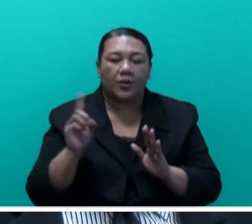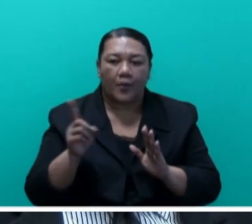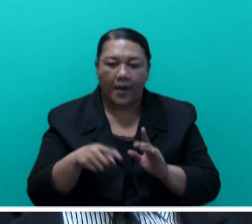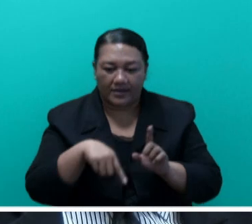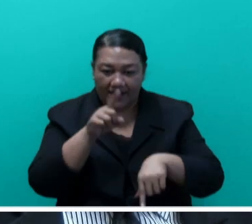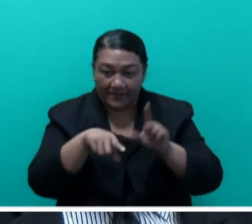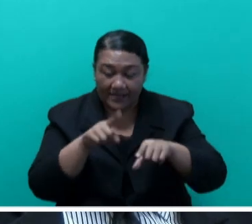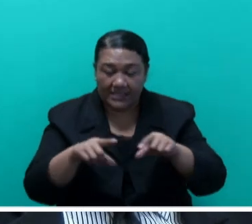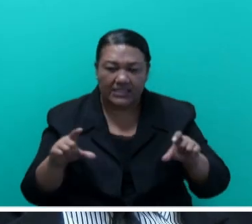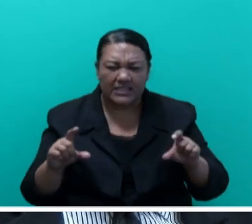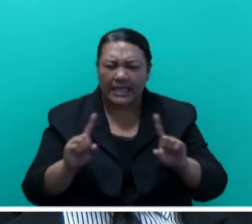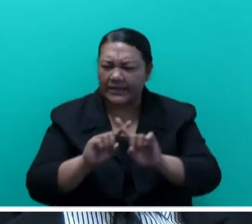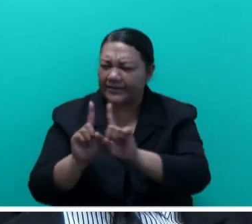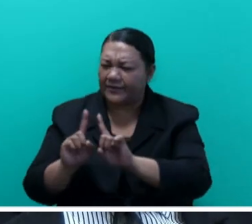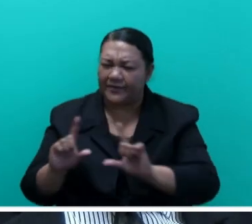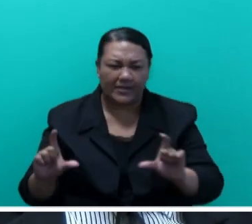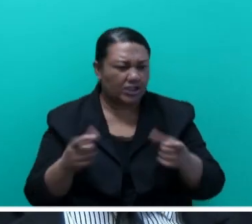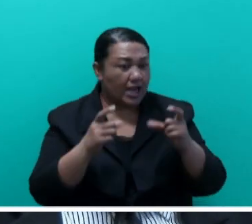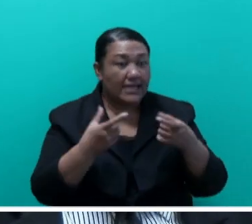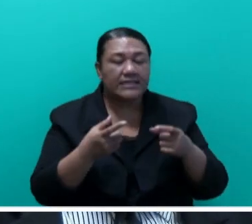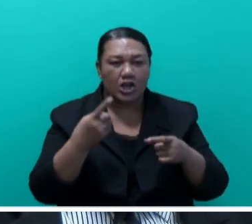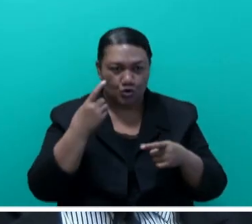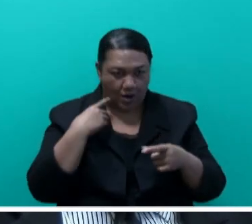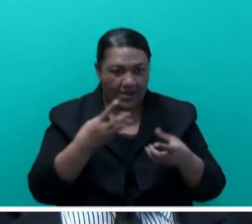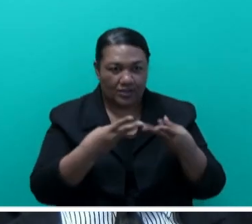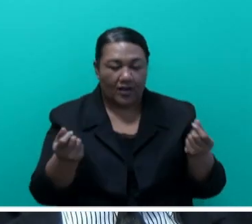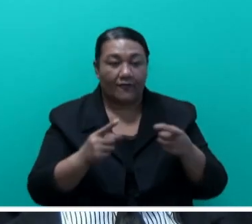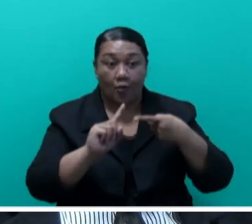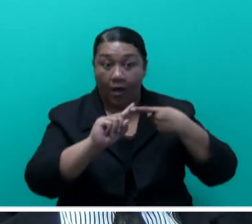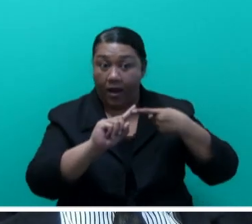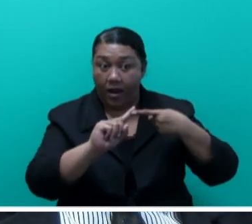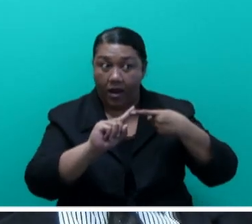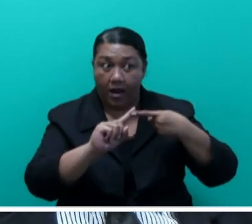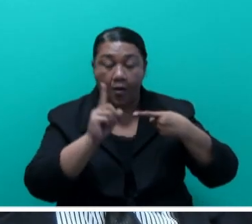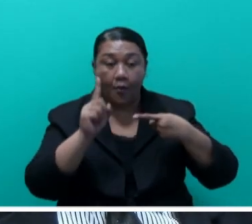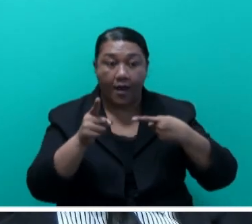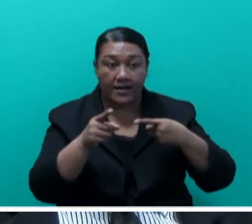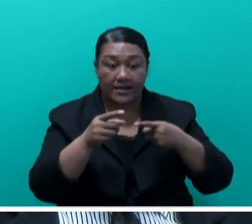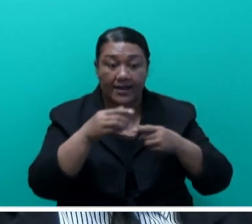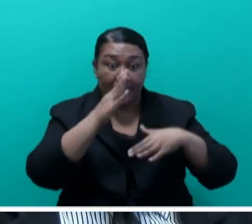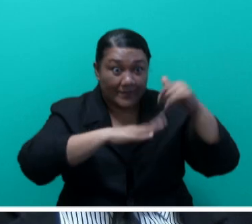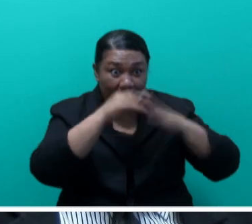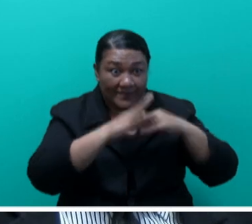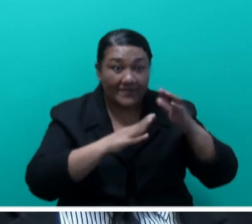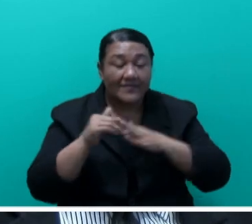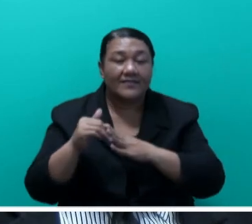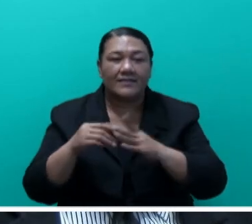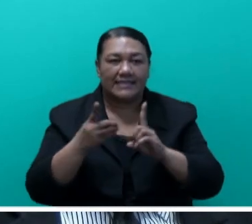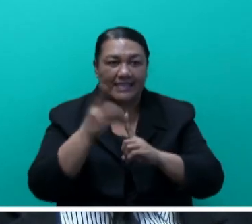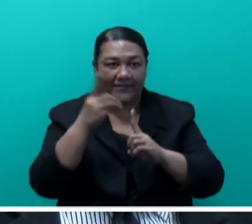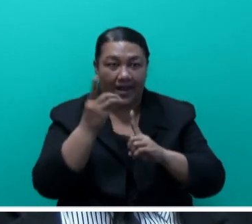various challenges we face in sports development. One, on infrastructure development.